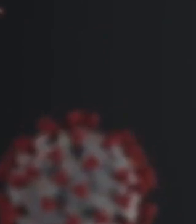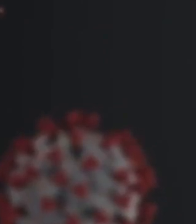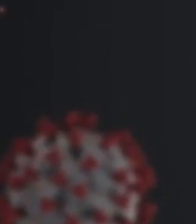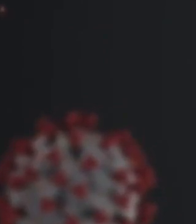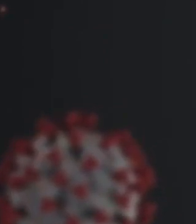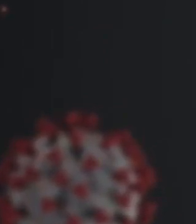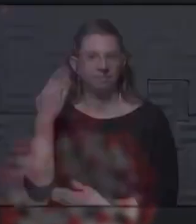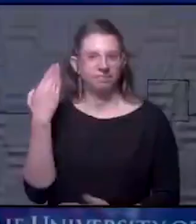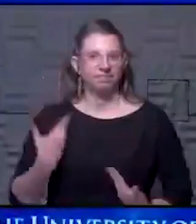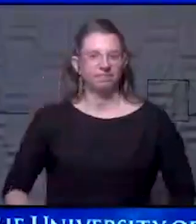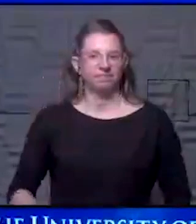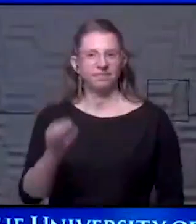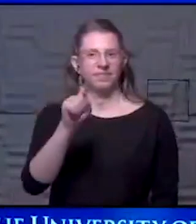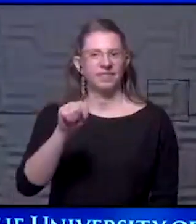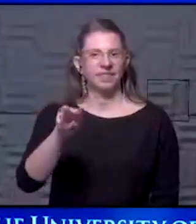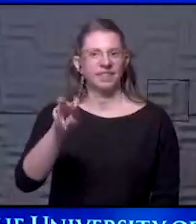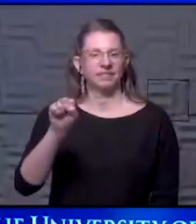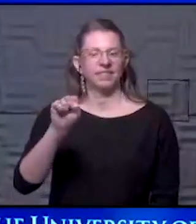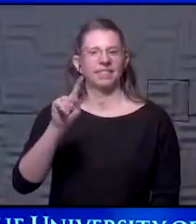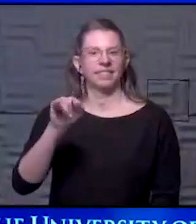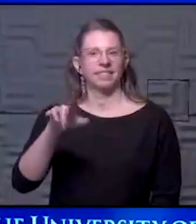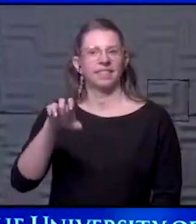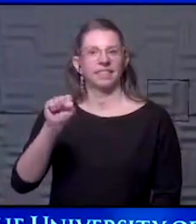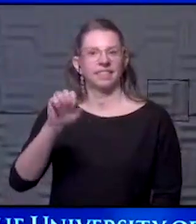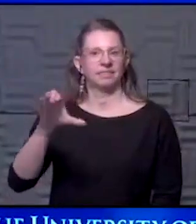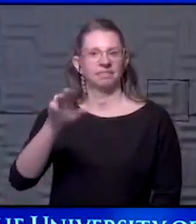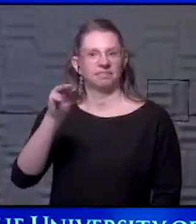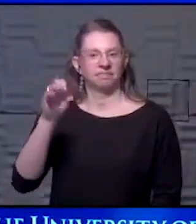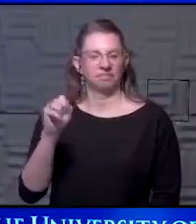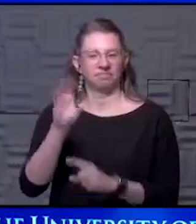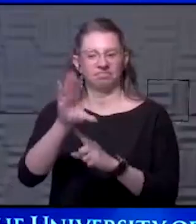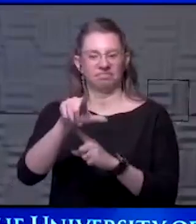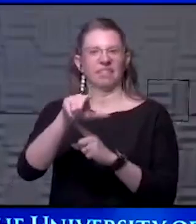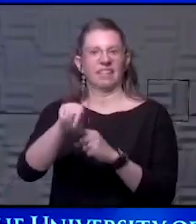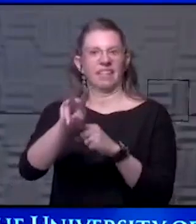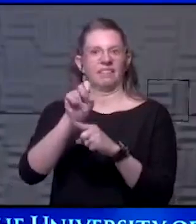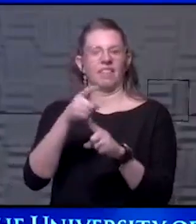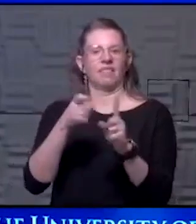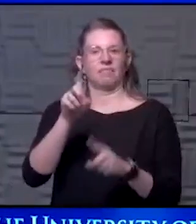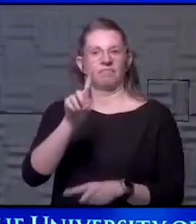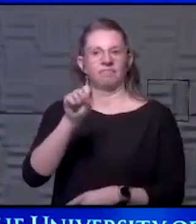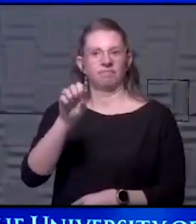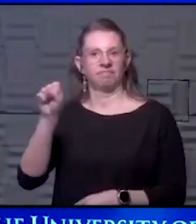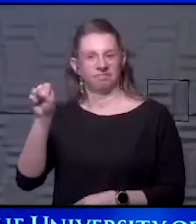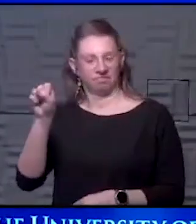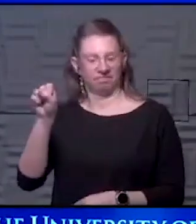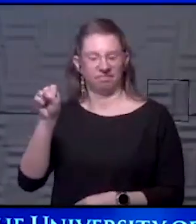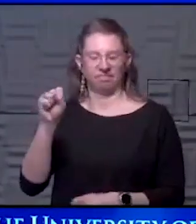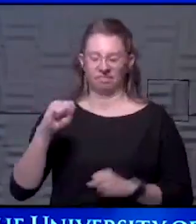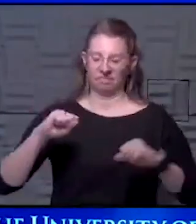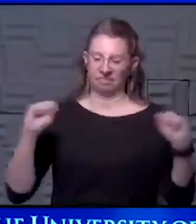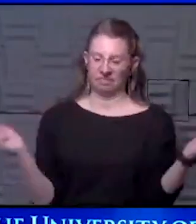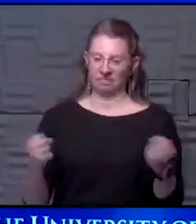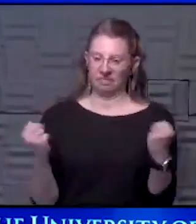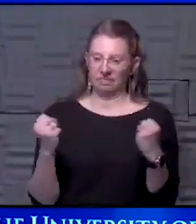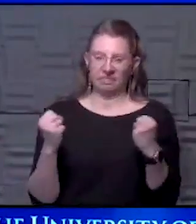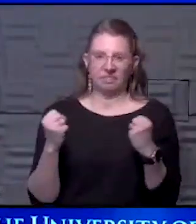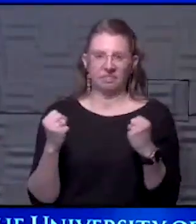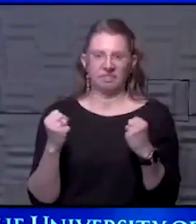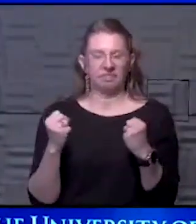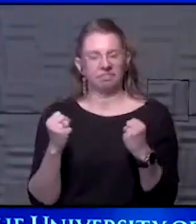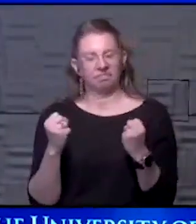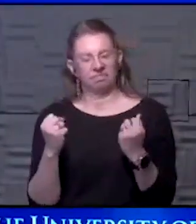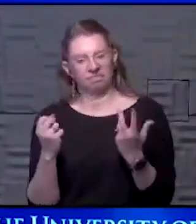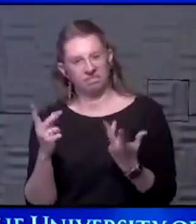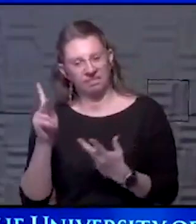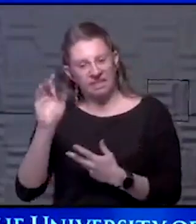Hey, good morning. This is Steve Stites, Chief Medical Officer here at the University of Kansas Health System, broadcasting live with you from the Dolph Simons Family Studio on this cold